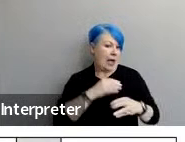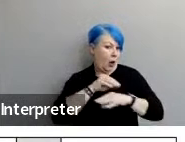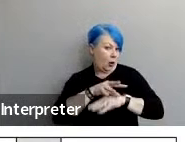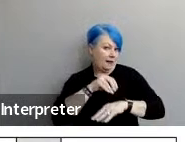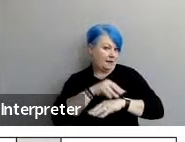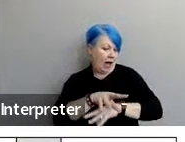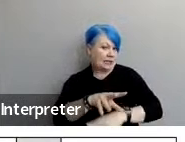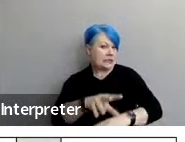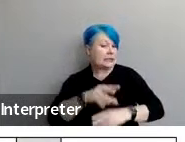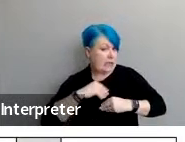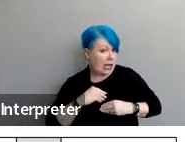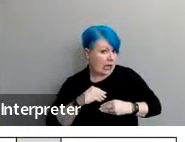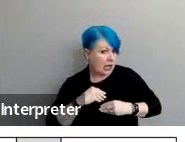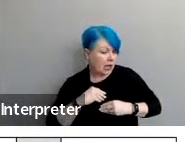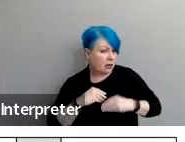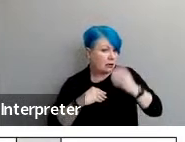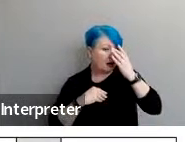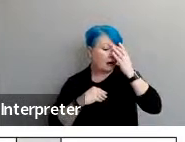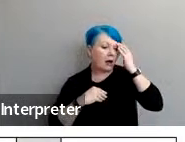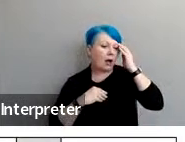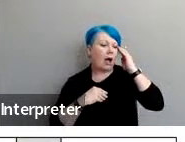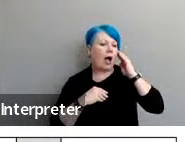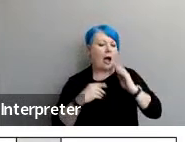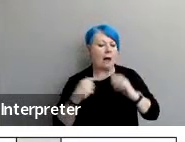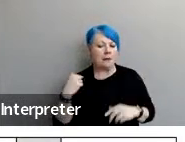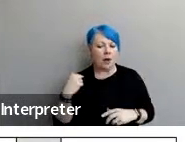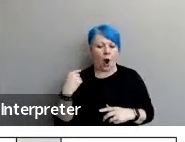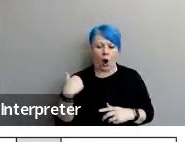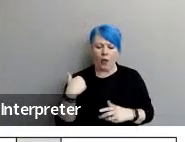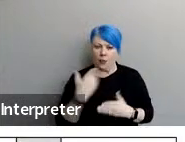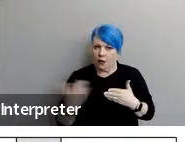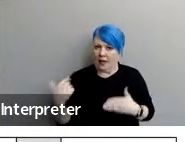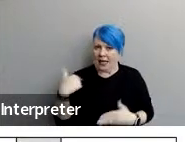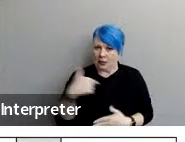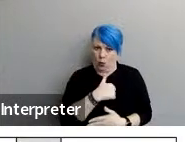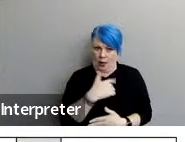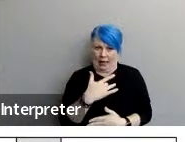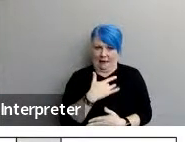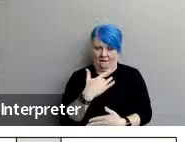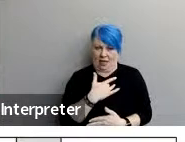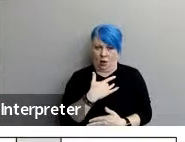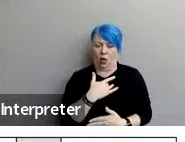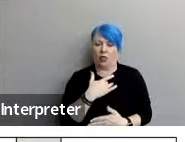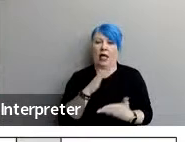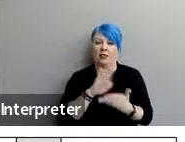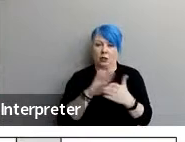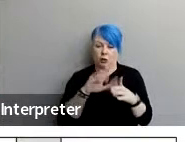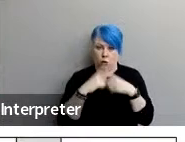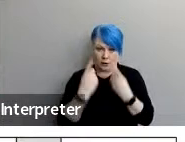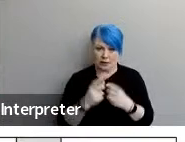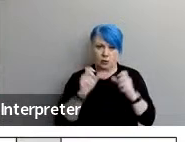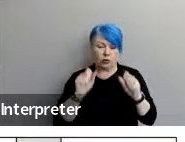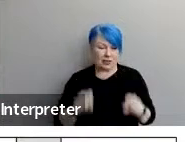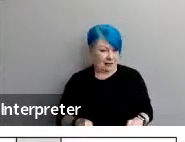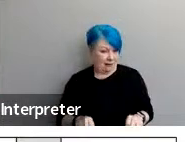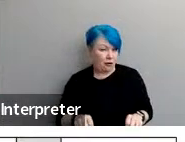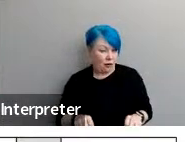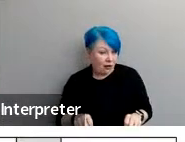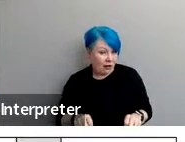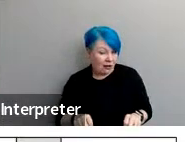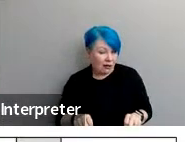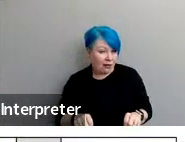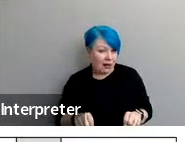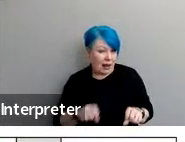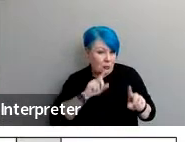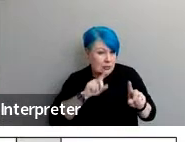the best of their abilities? Are there things that we think that they could do better? And feel free to respond at your comfort level with that question. I'm able to